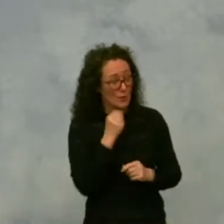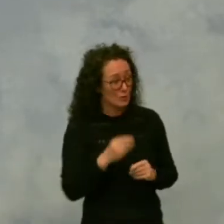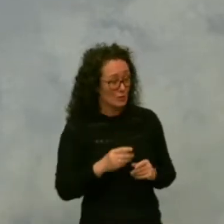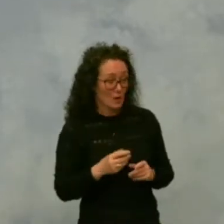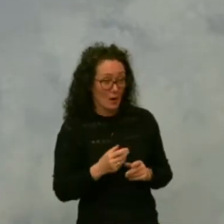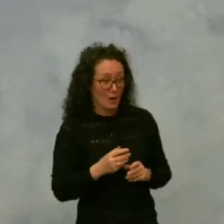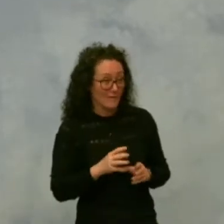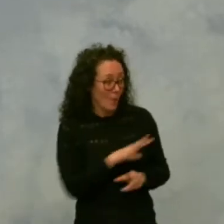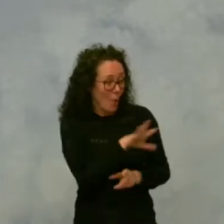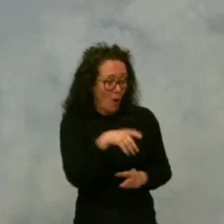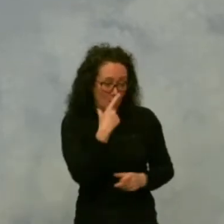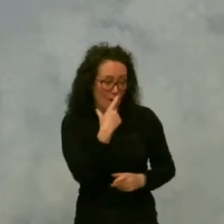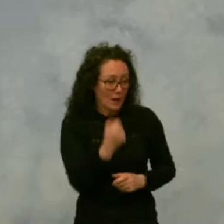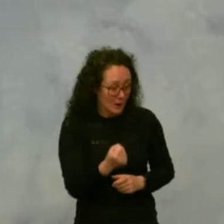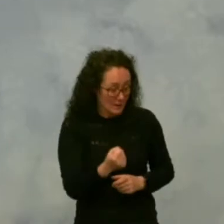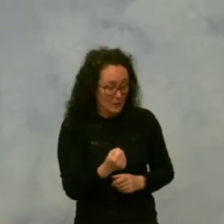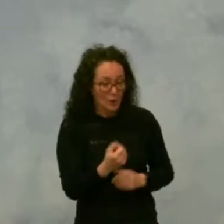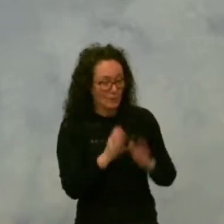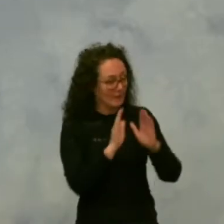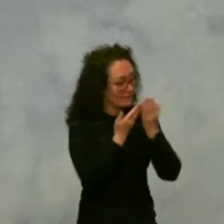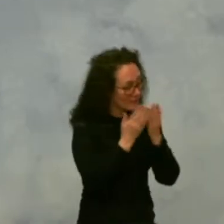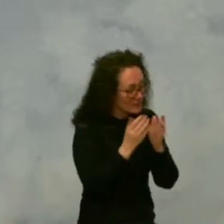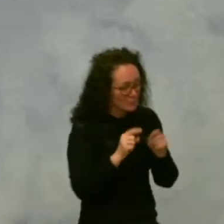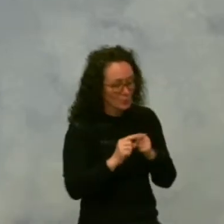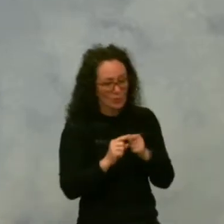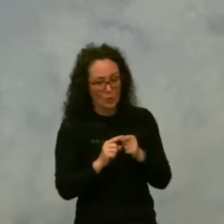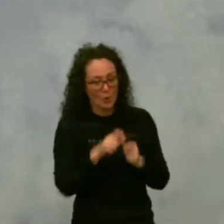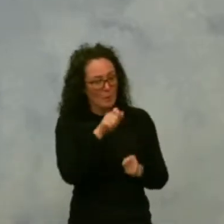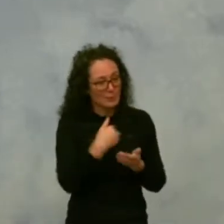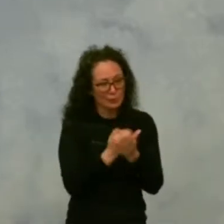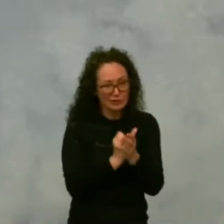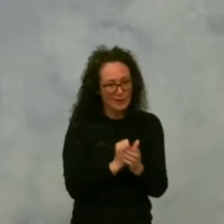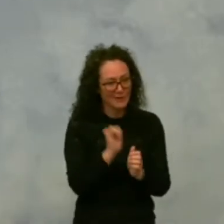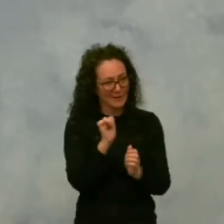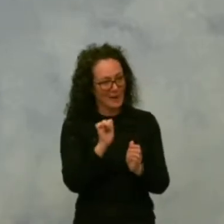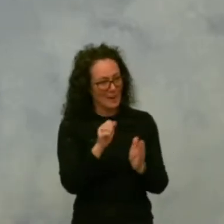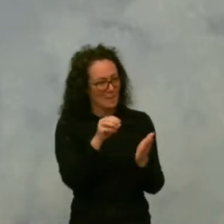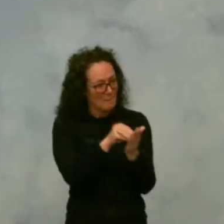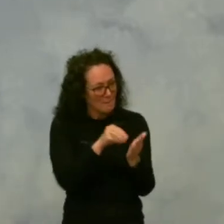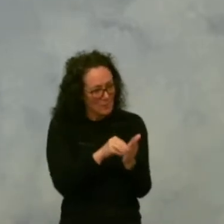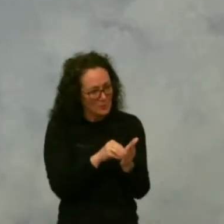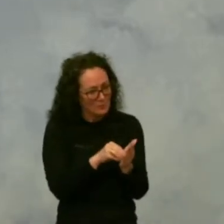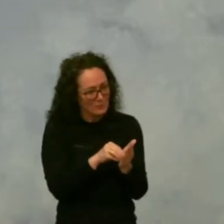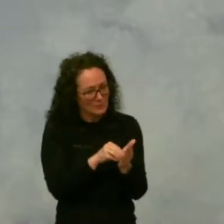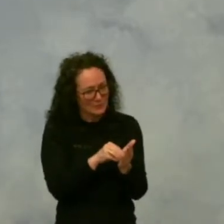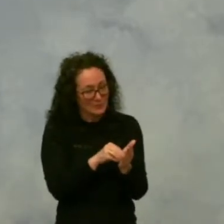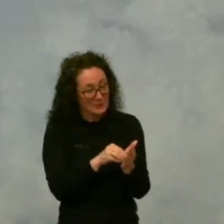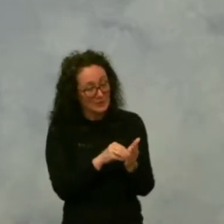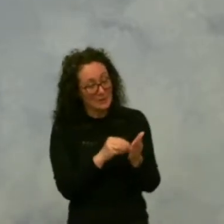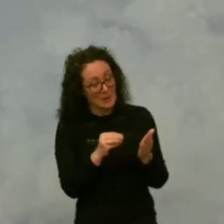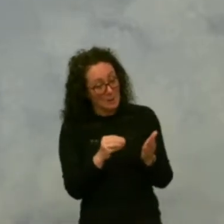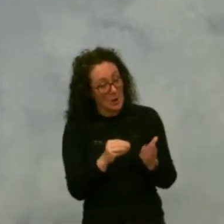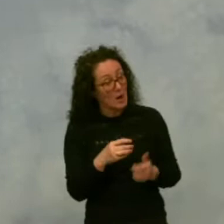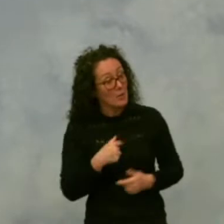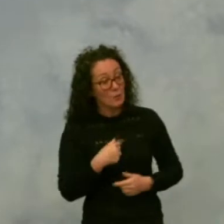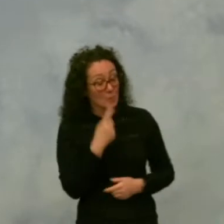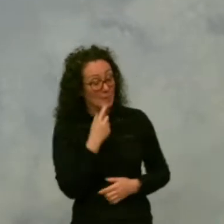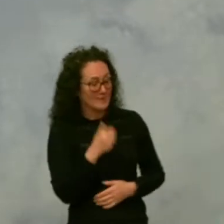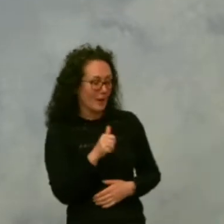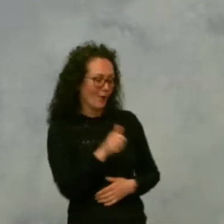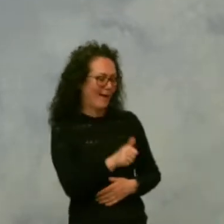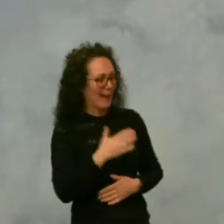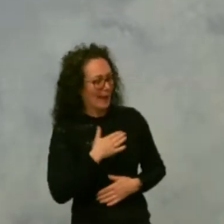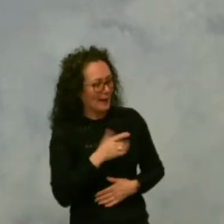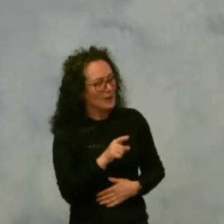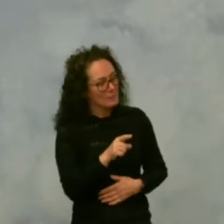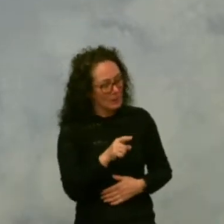kind of whether it's Facebook and people sharing on Facebook, they're maybe not liking but they're certainly commenting, and we're seeing